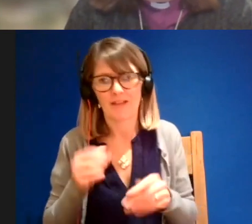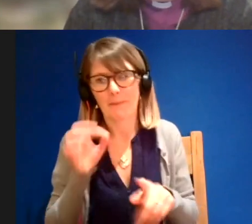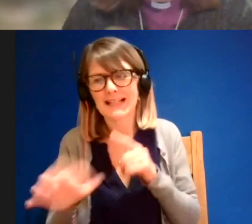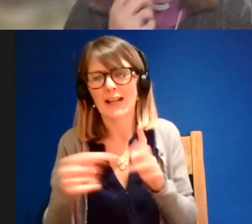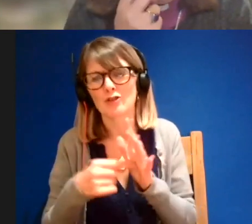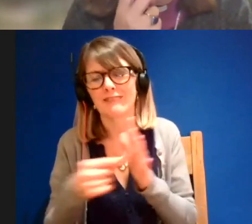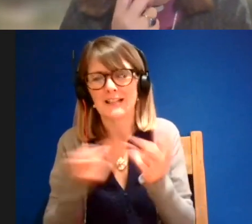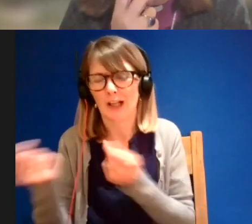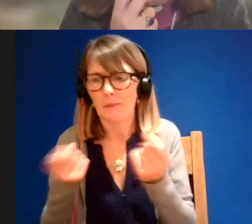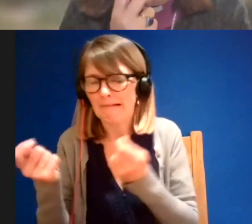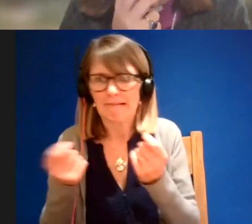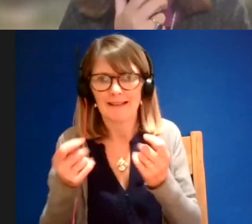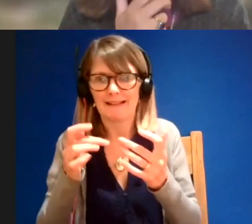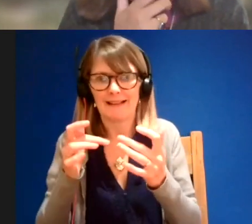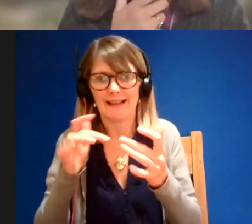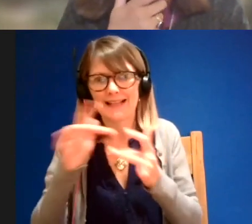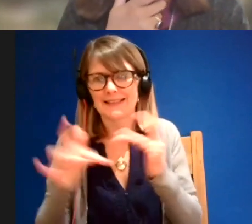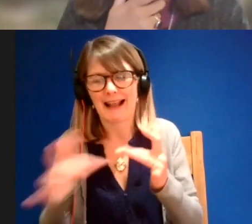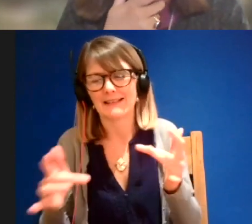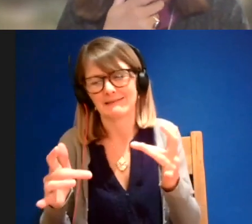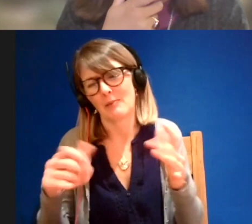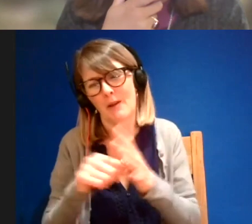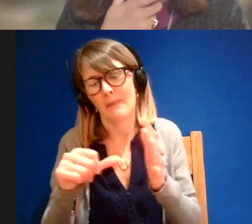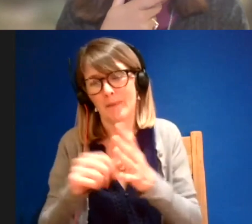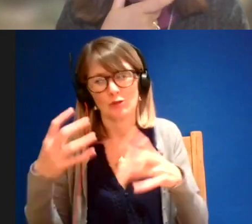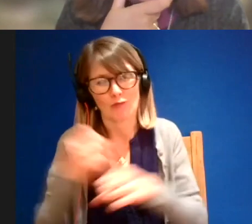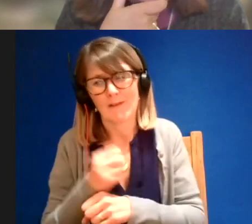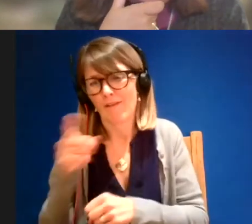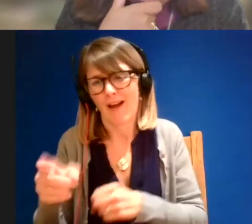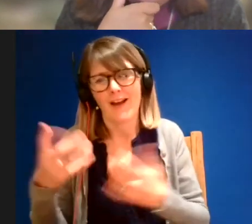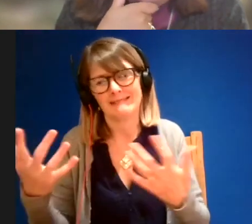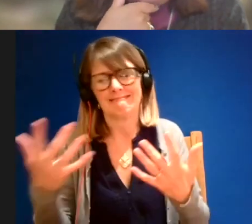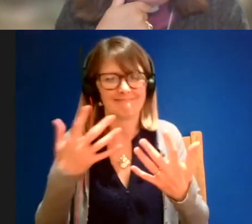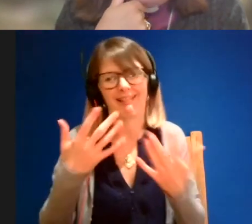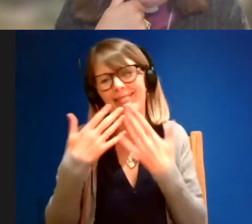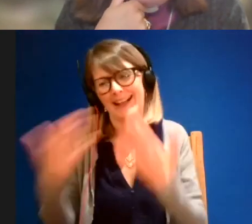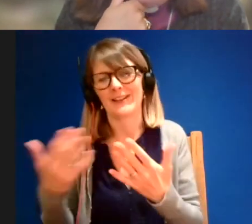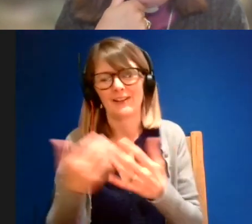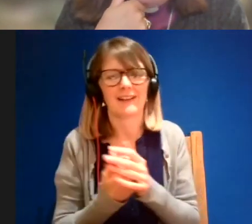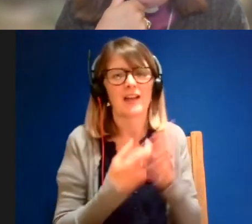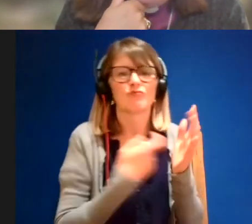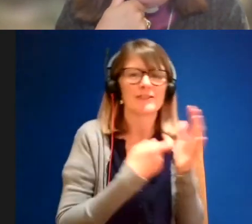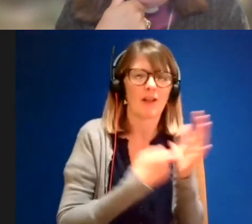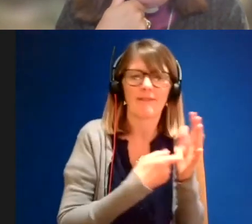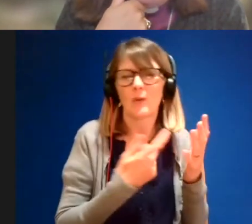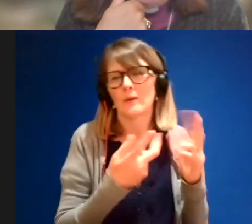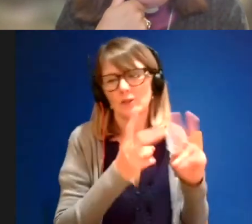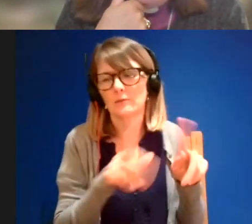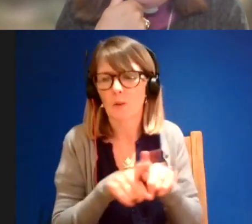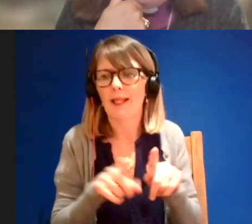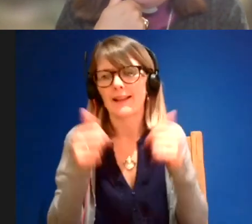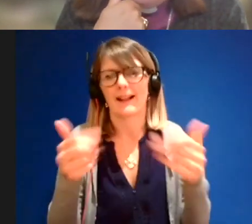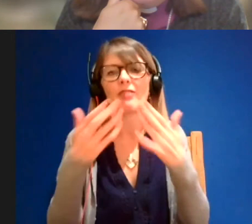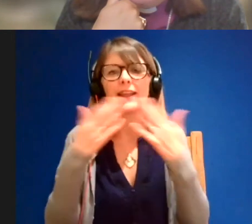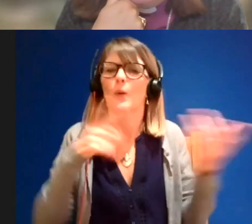problems, which I imagine have been really stressful for you. Thank you, nevertheless, for persisting, and Rachel for stepping in. So thank you,